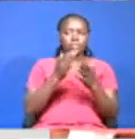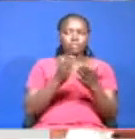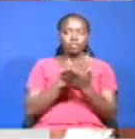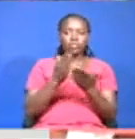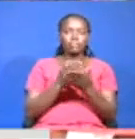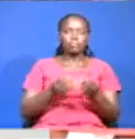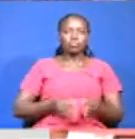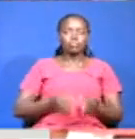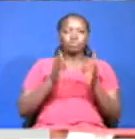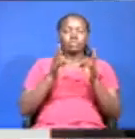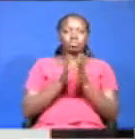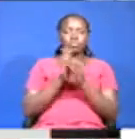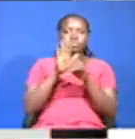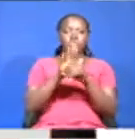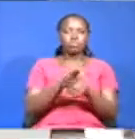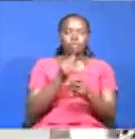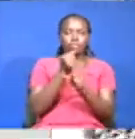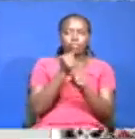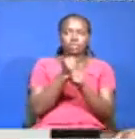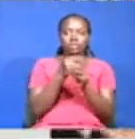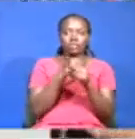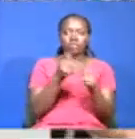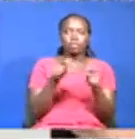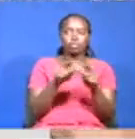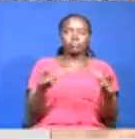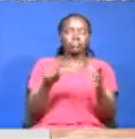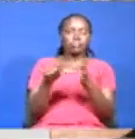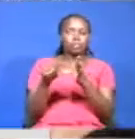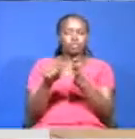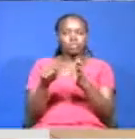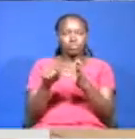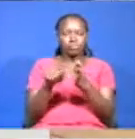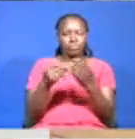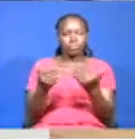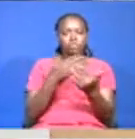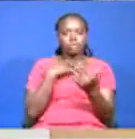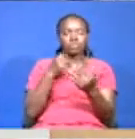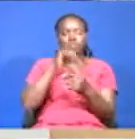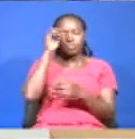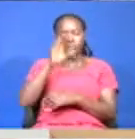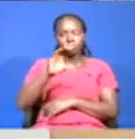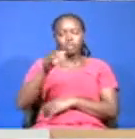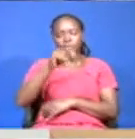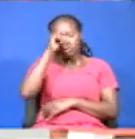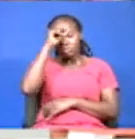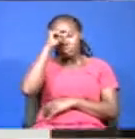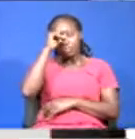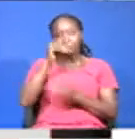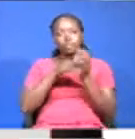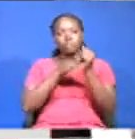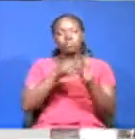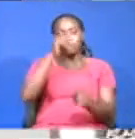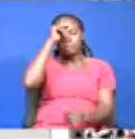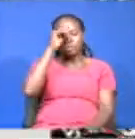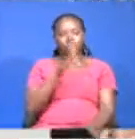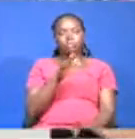officials have sabotaged their efforts to resolve the land dispute. They're now calling on the Kiambu County government, led by Governor